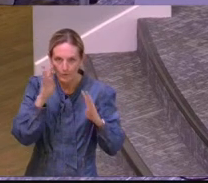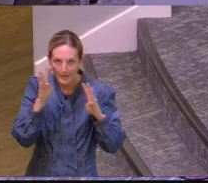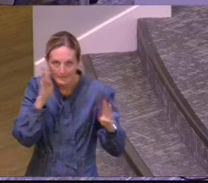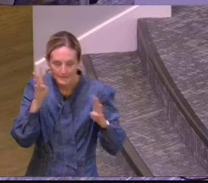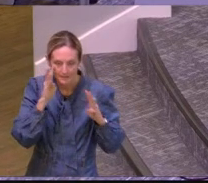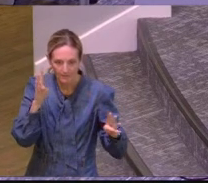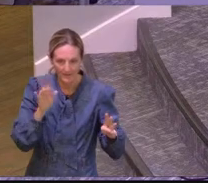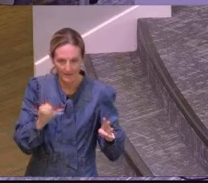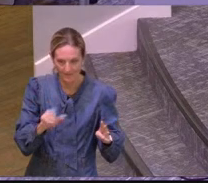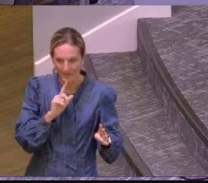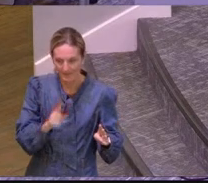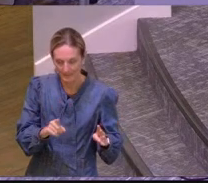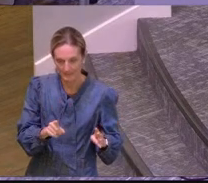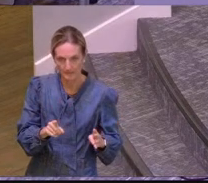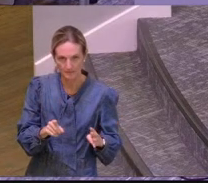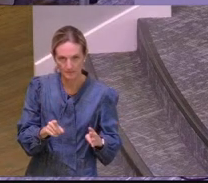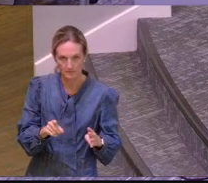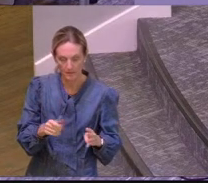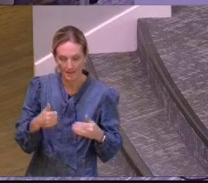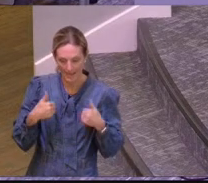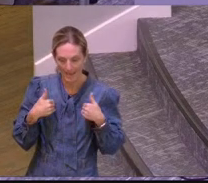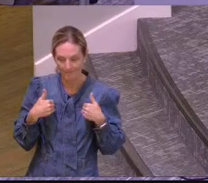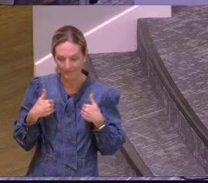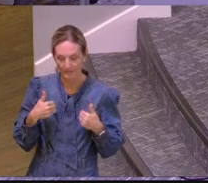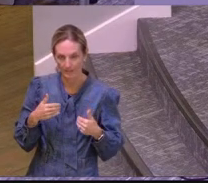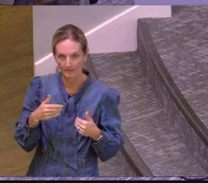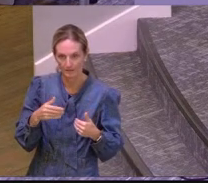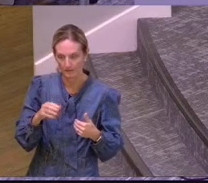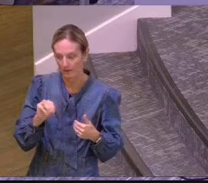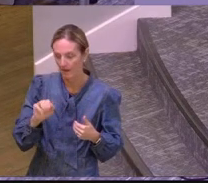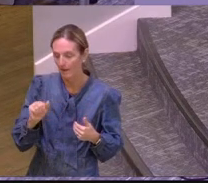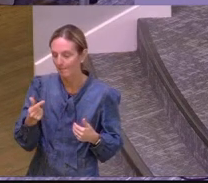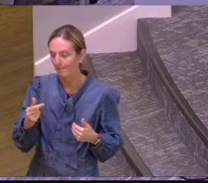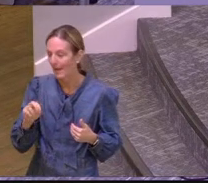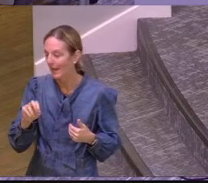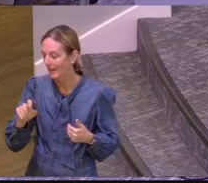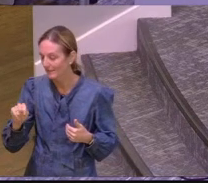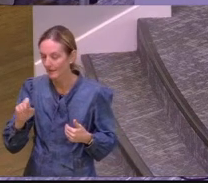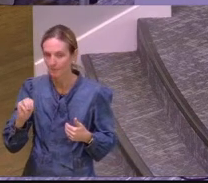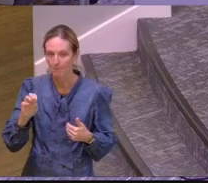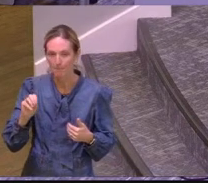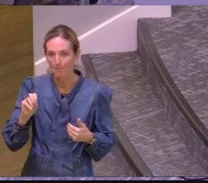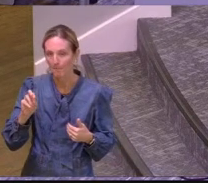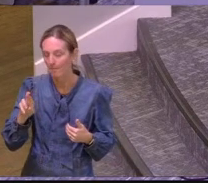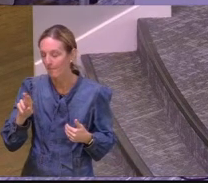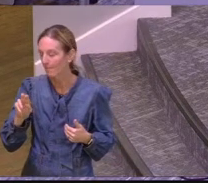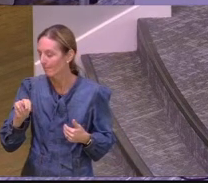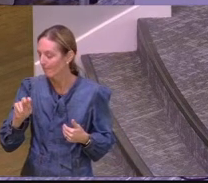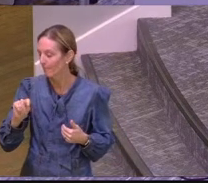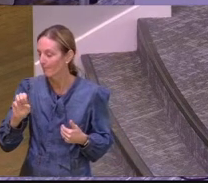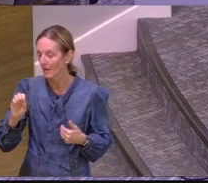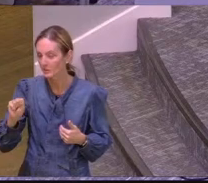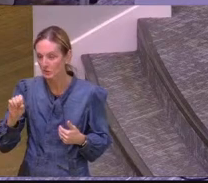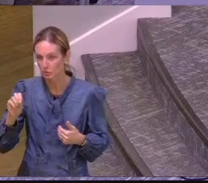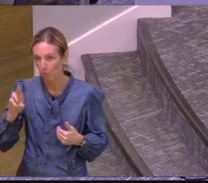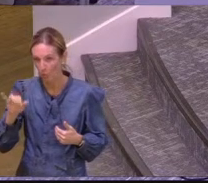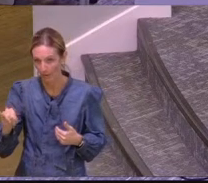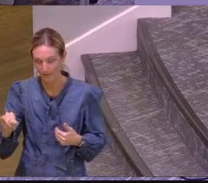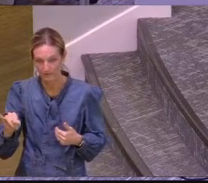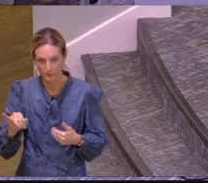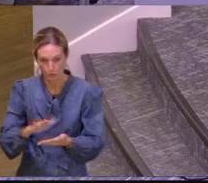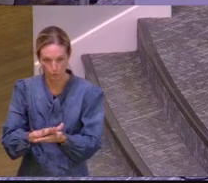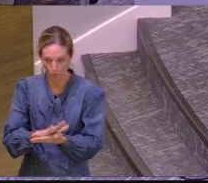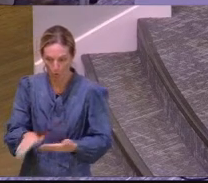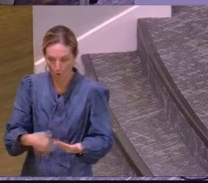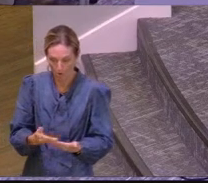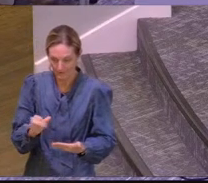is embedded in having a charter, a magnet school or a Montessori school. And all of that can be created